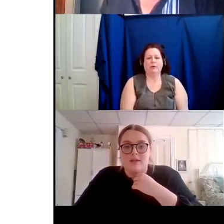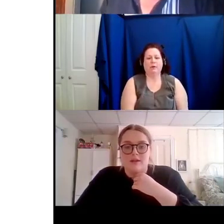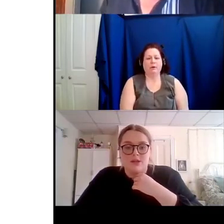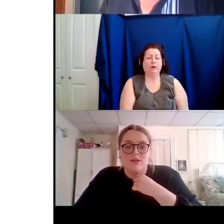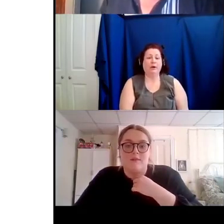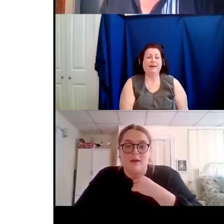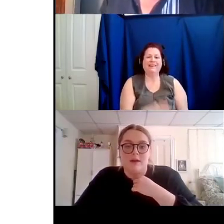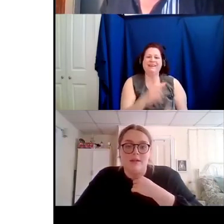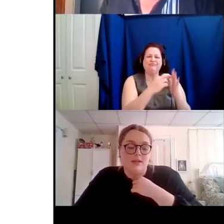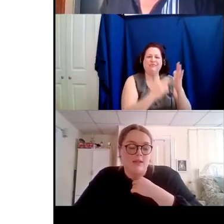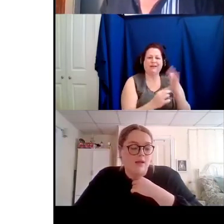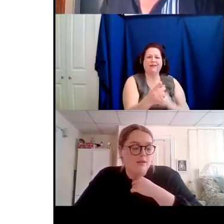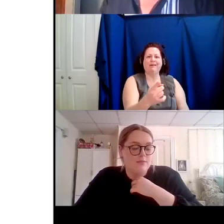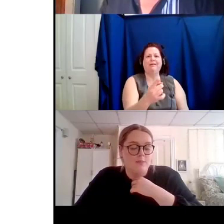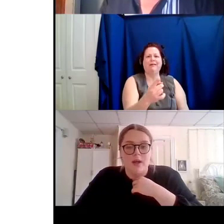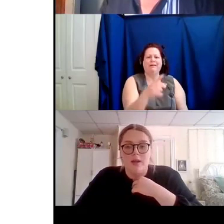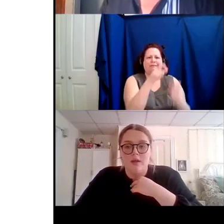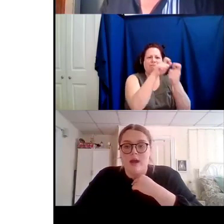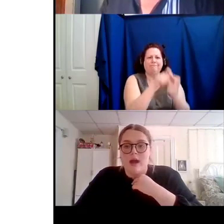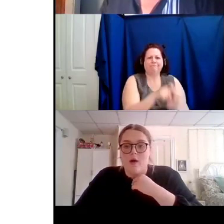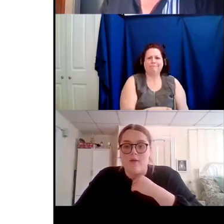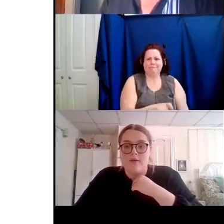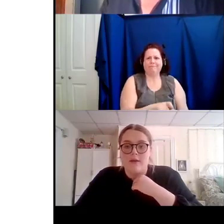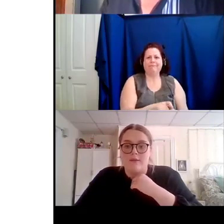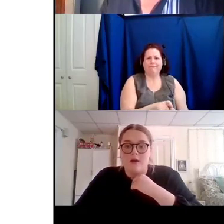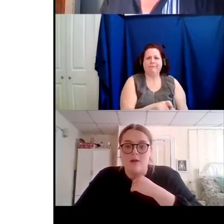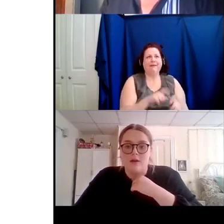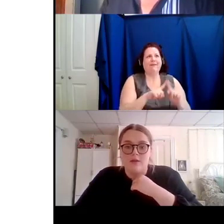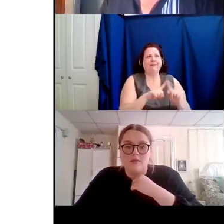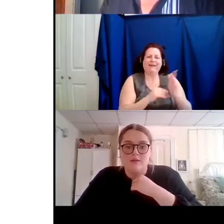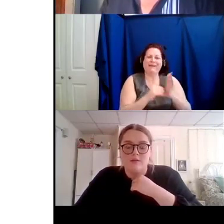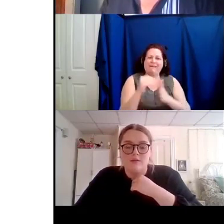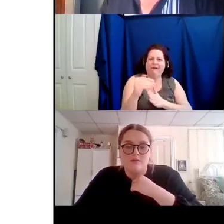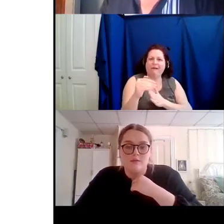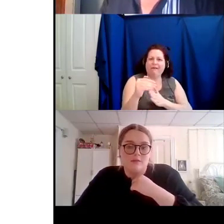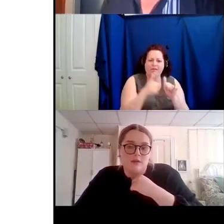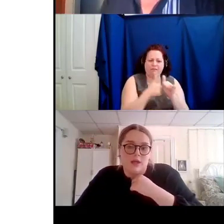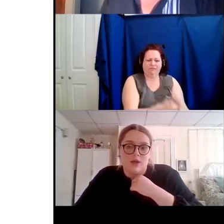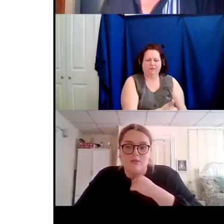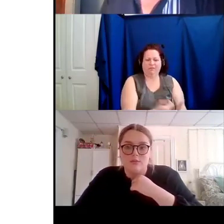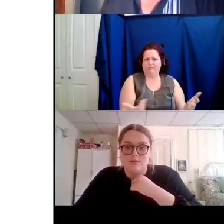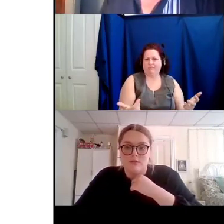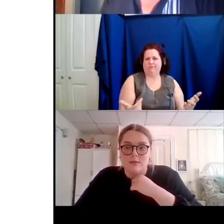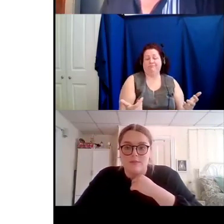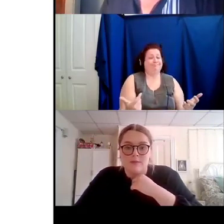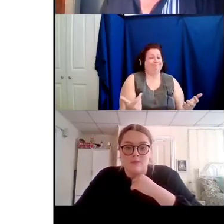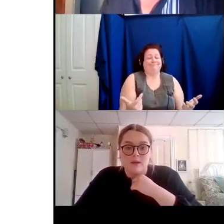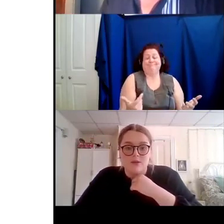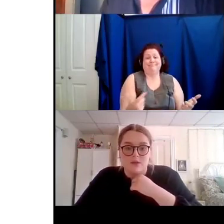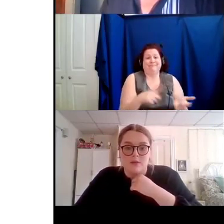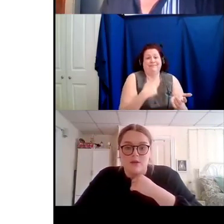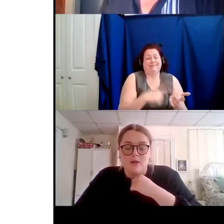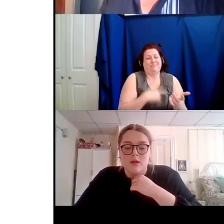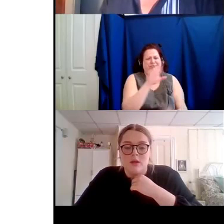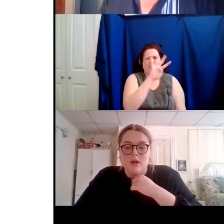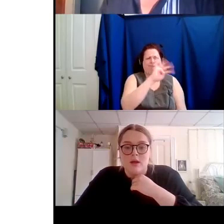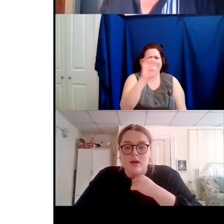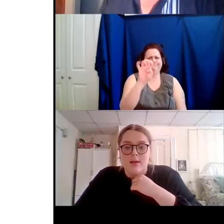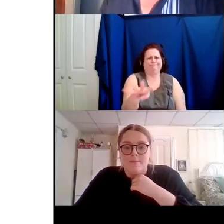these regulations are very detailed, but how often they're followed is, you know, sometimes